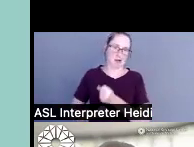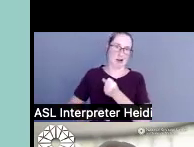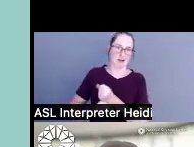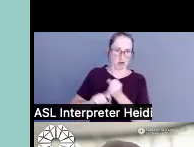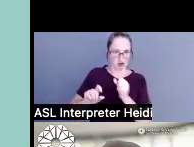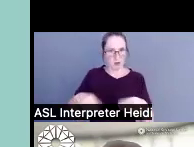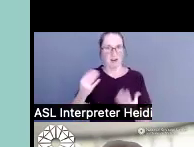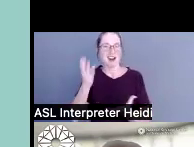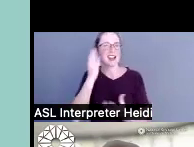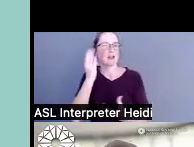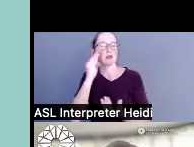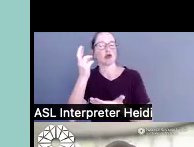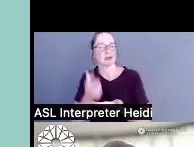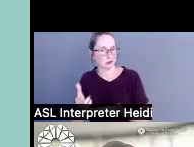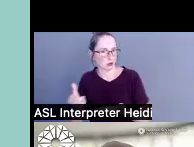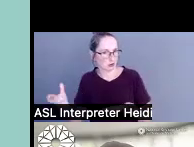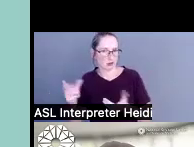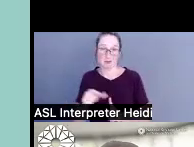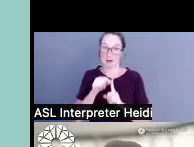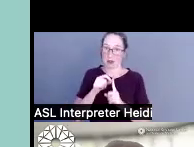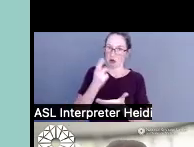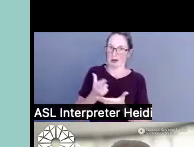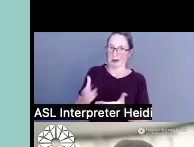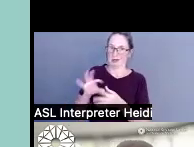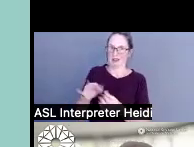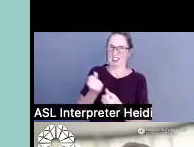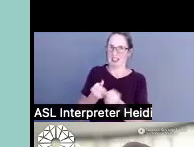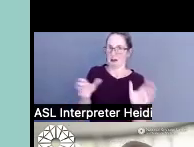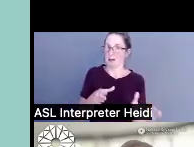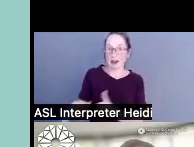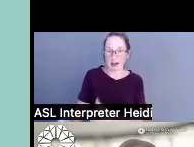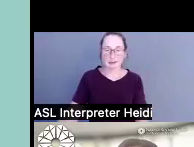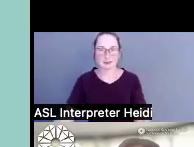provide informational resources, especially resources in safety planning.